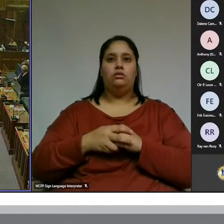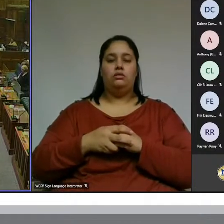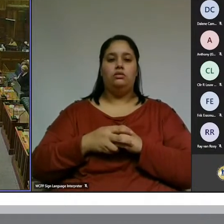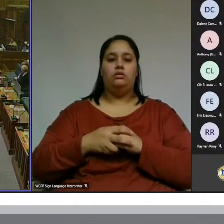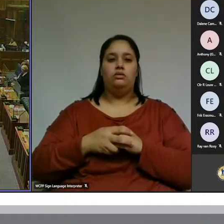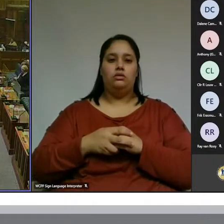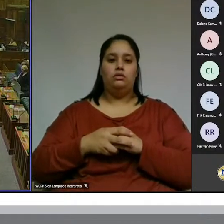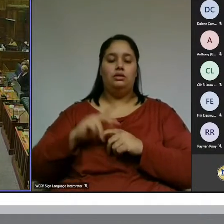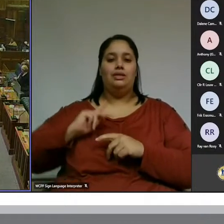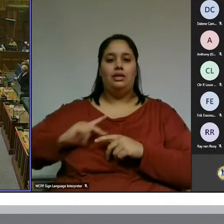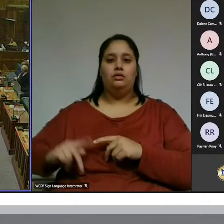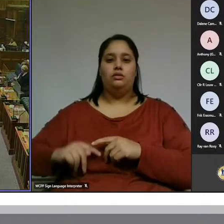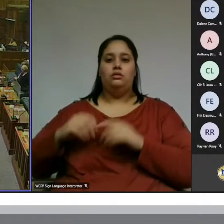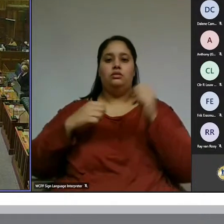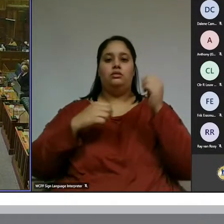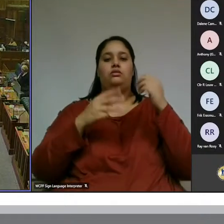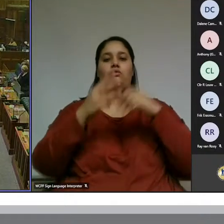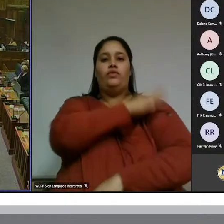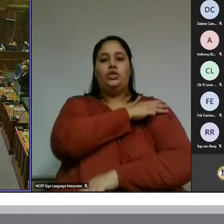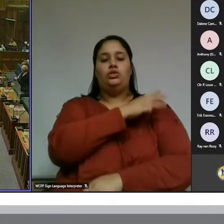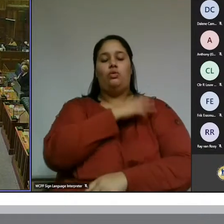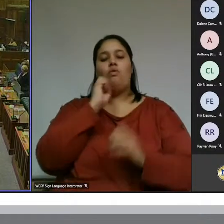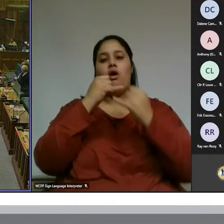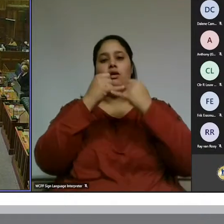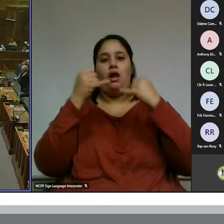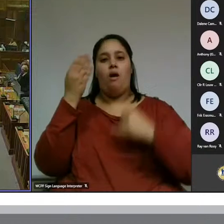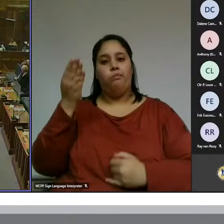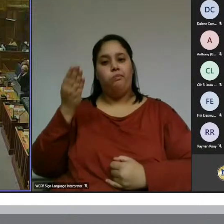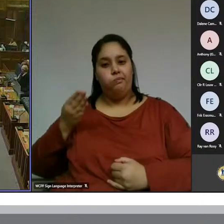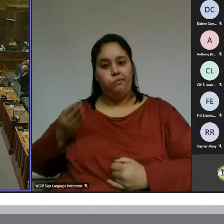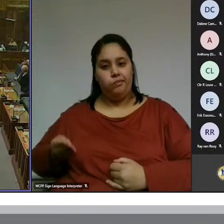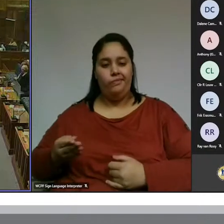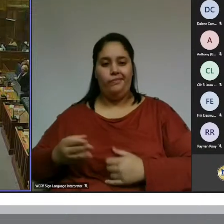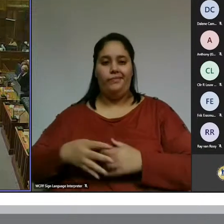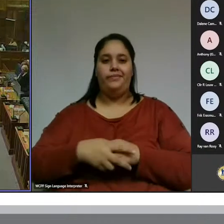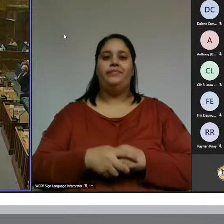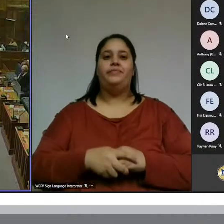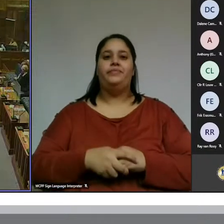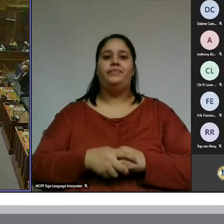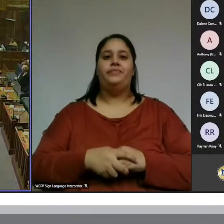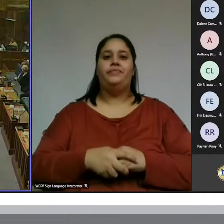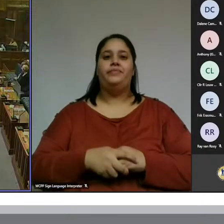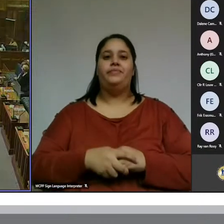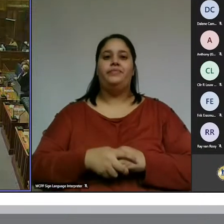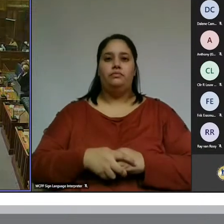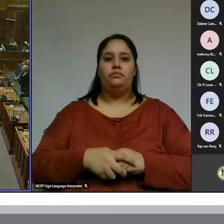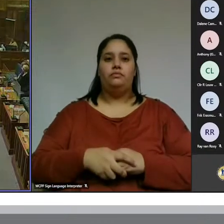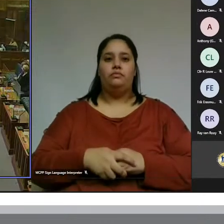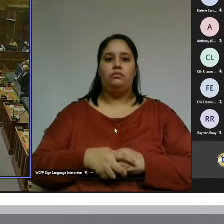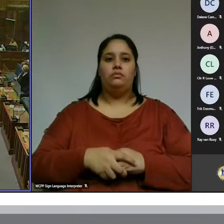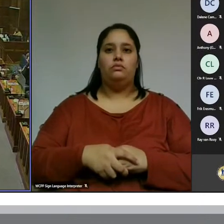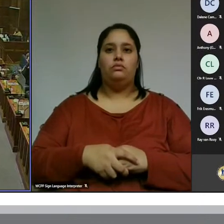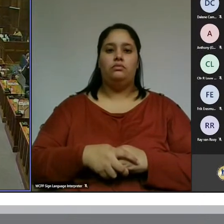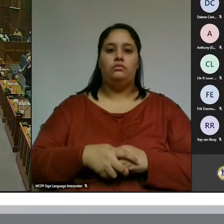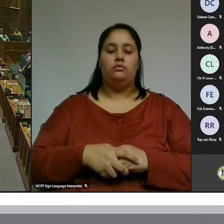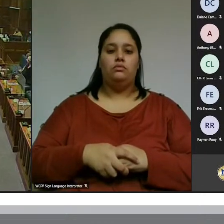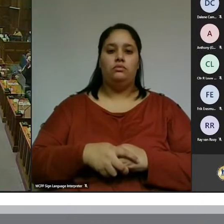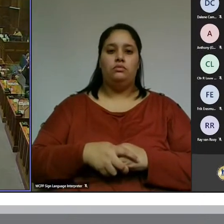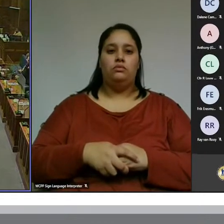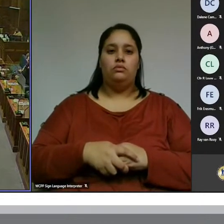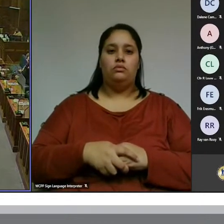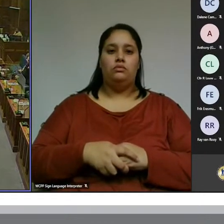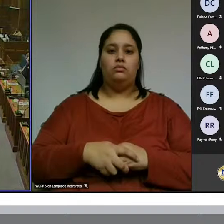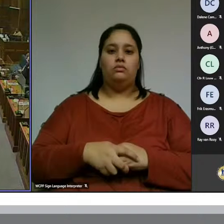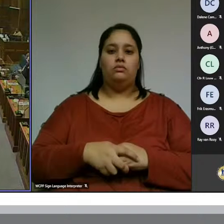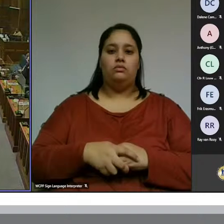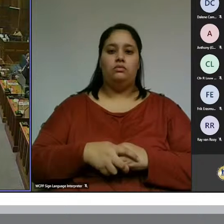and officials that are connected virtually. I hope that you will